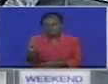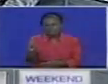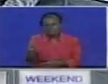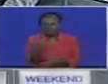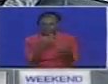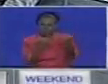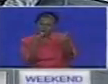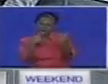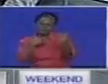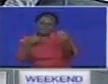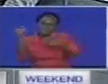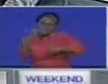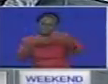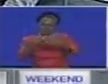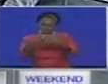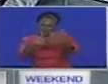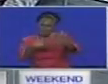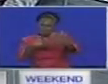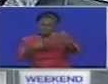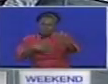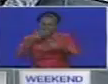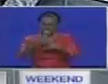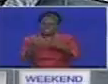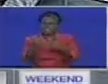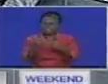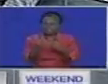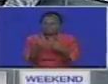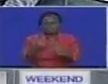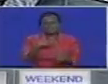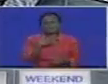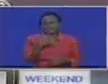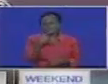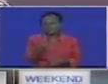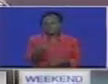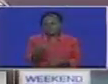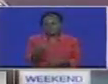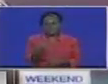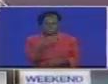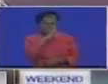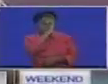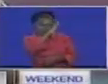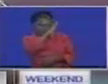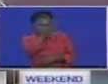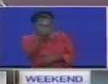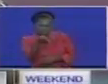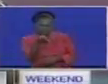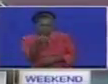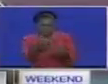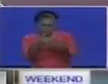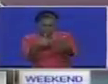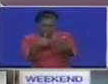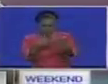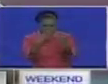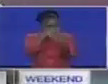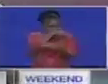have an election before the next general election within ODM? I want to say that this afternoon, or probably just before this evening,